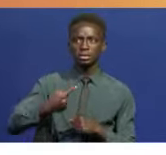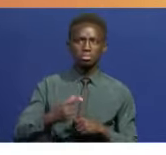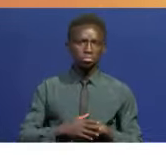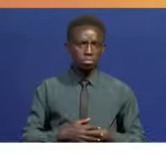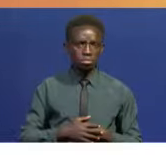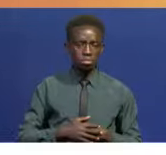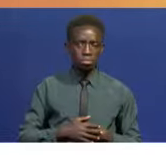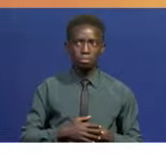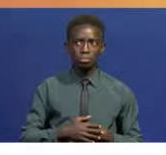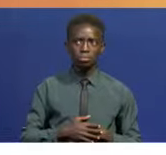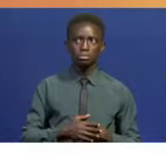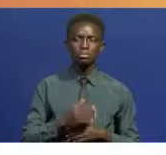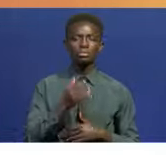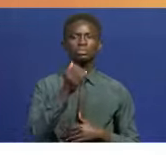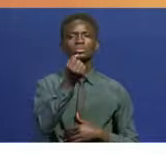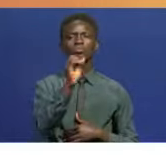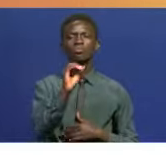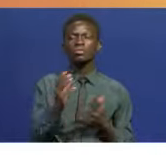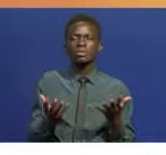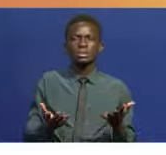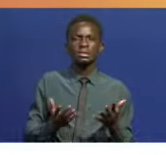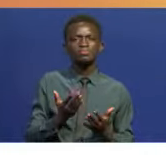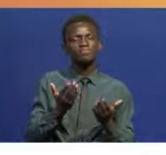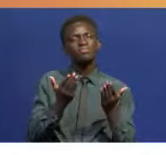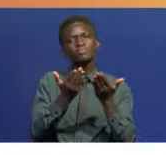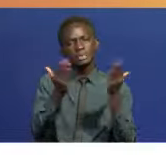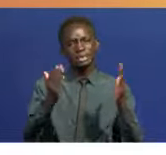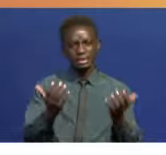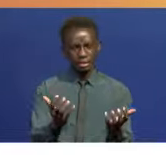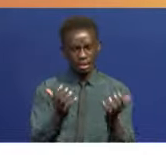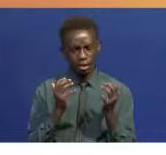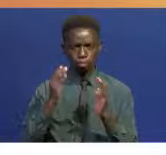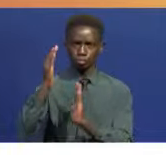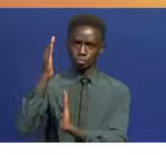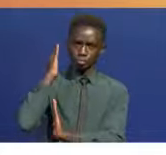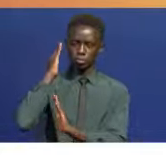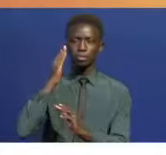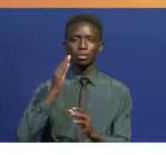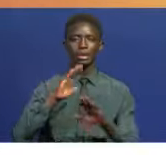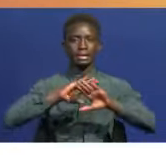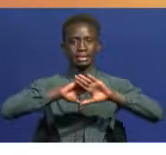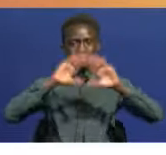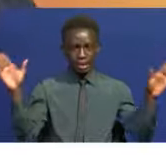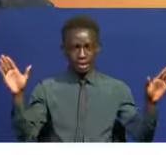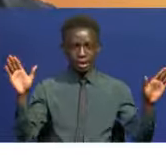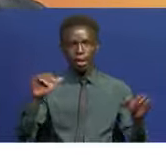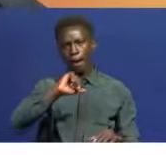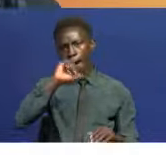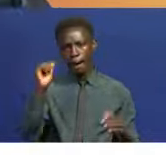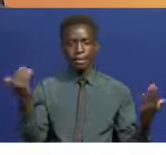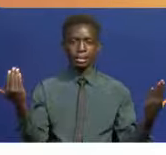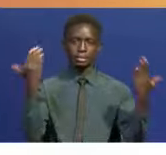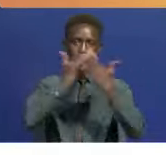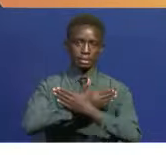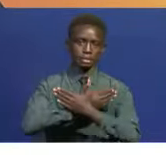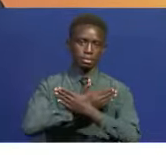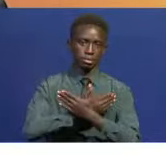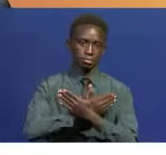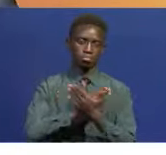Ngandi. So they need a Ngandi in the day and probably two Ngandi at the night. That supermarket will either